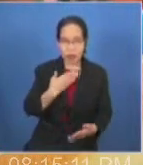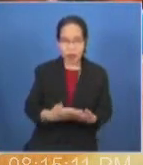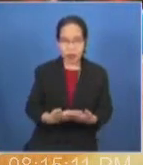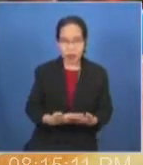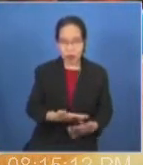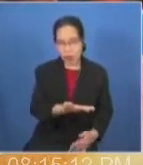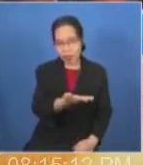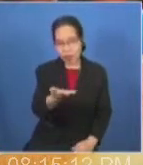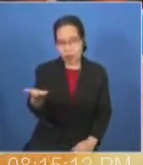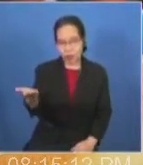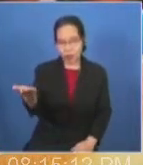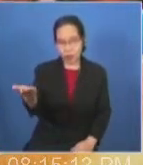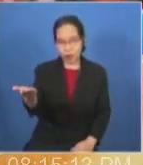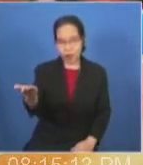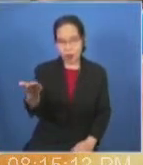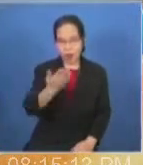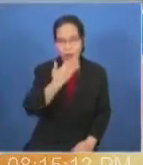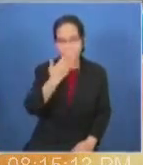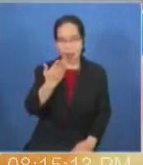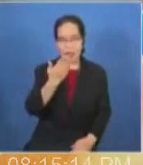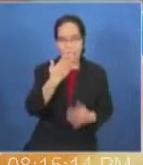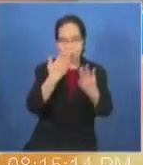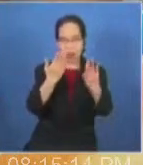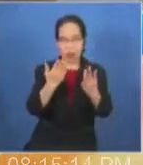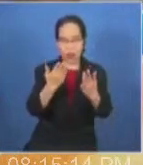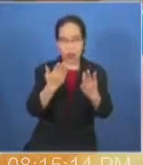to do good to you.